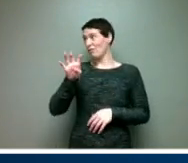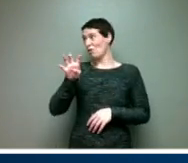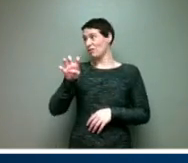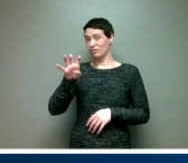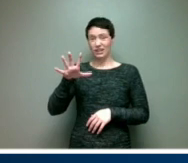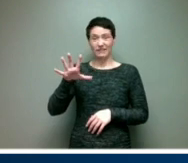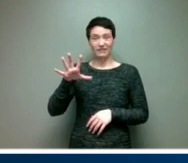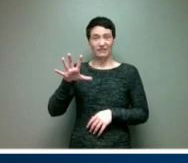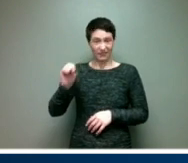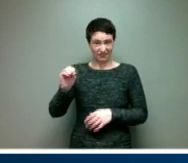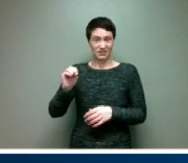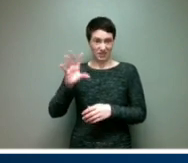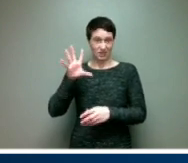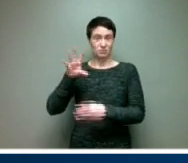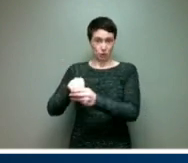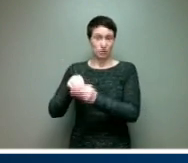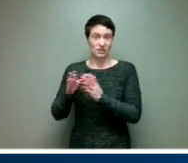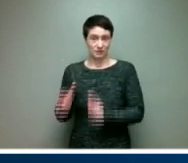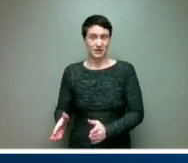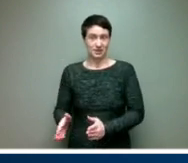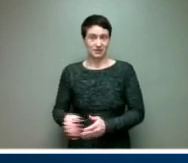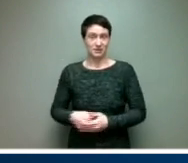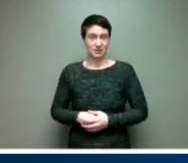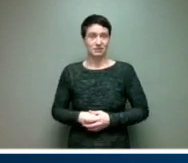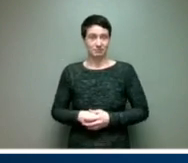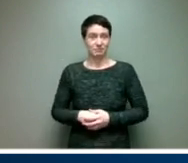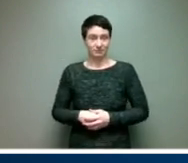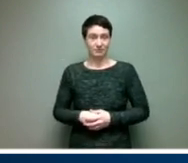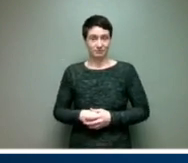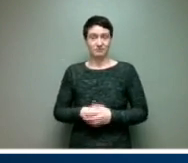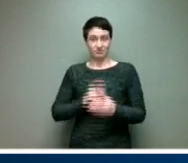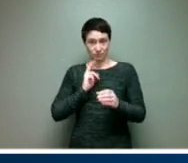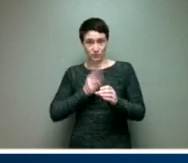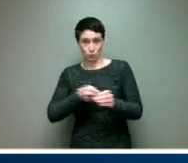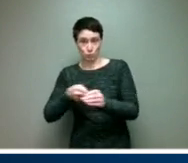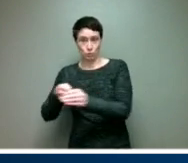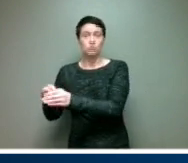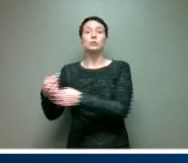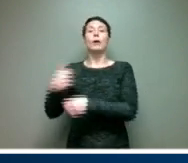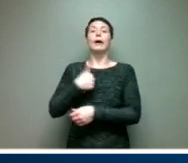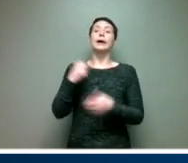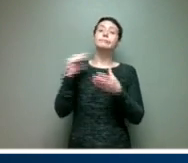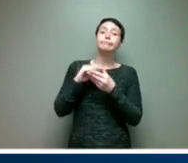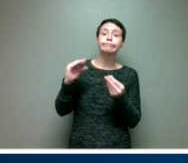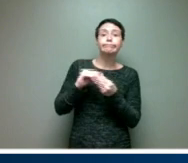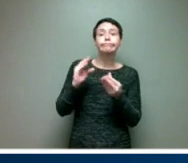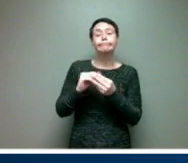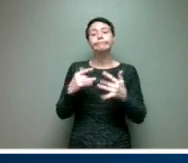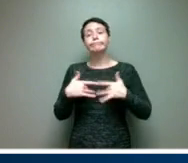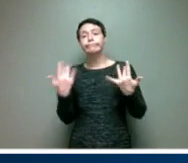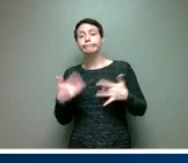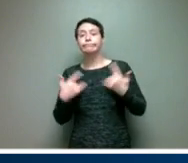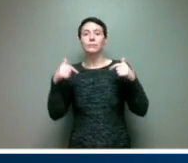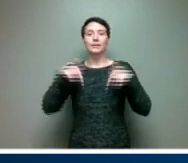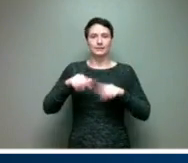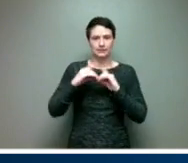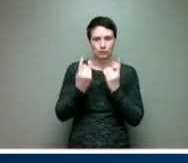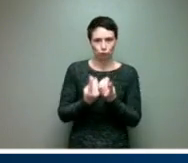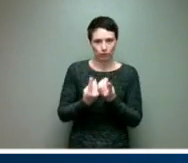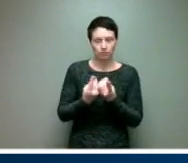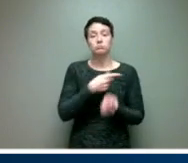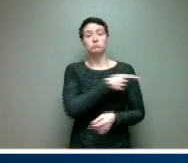450 participants on this communication. And I share what we're doing in the district, and then they're able to